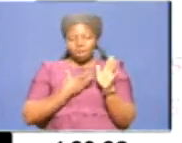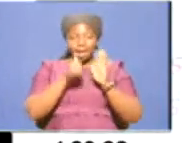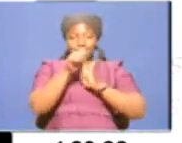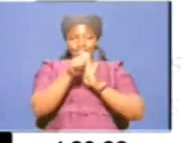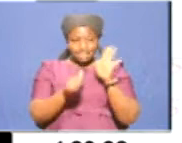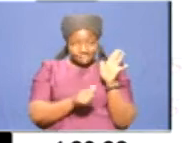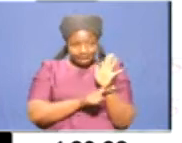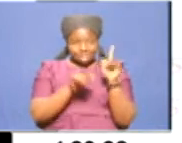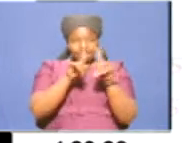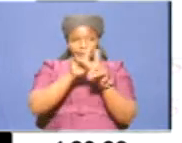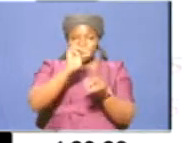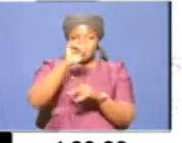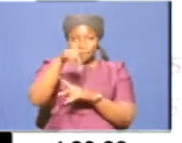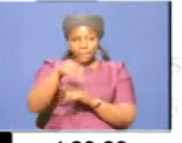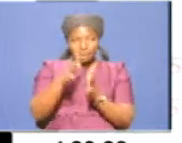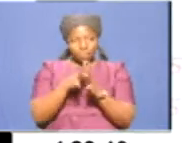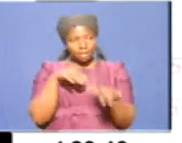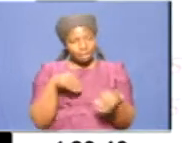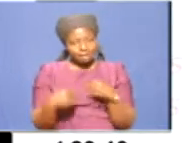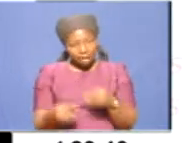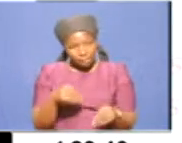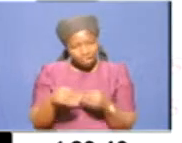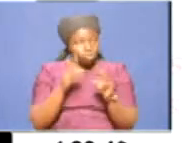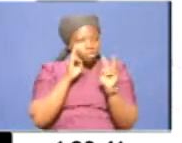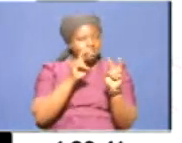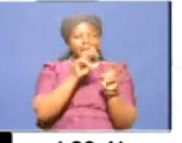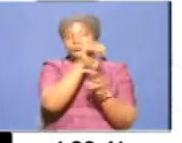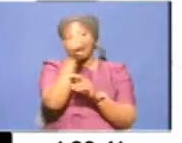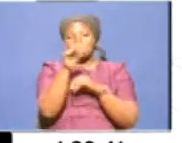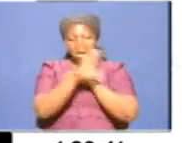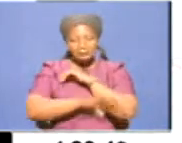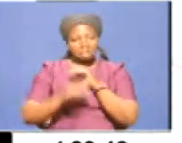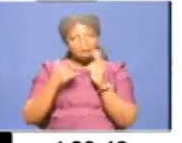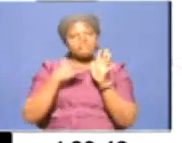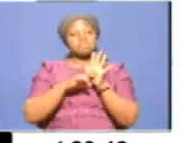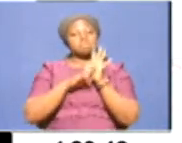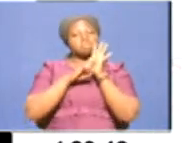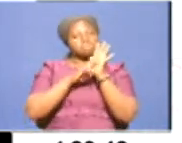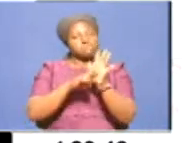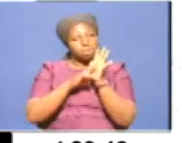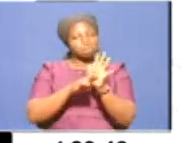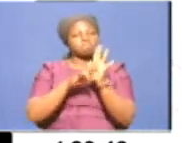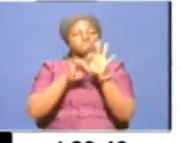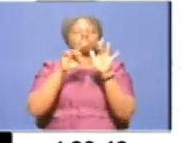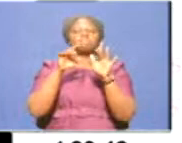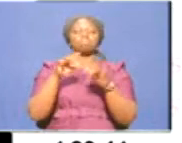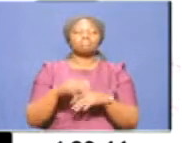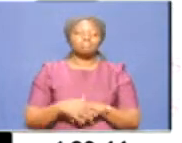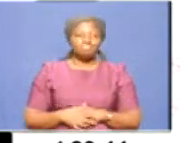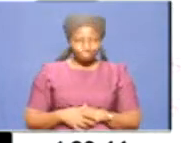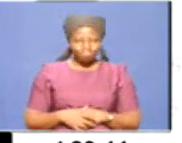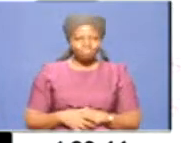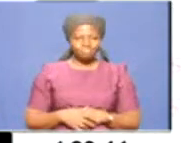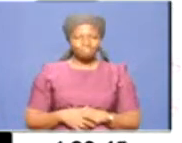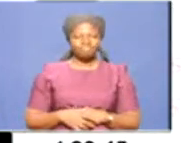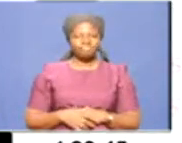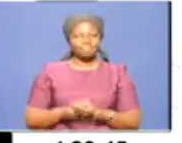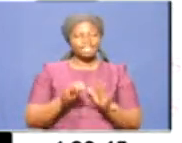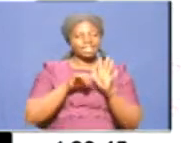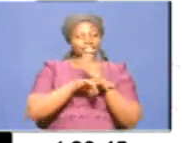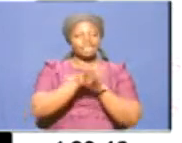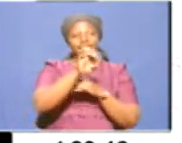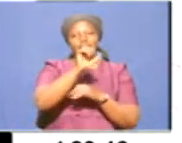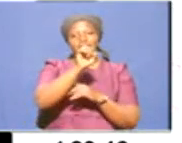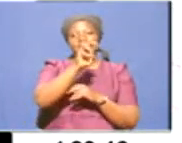as members of parliament with disabilities, to also see other countries having representation as members of parliament with disabilities in Eswatini, for example, in Lesotho, for